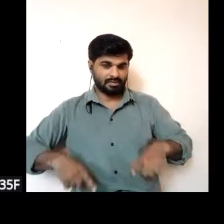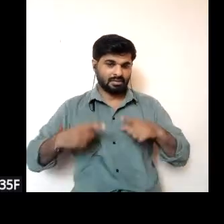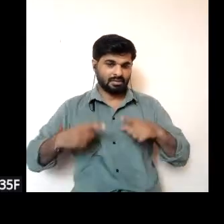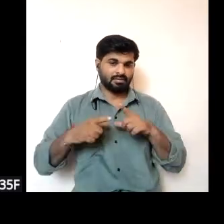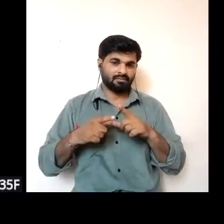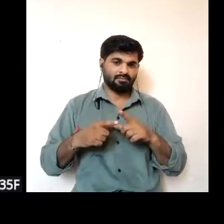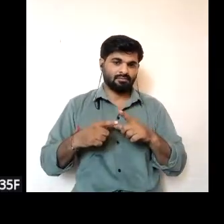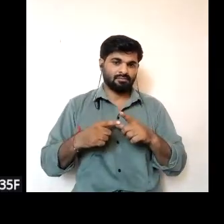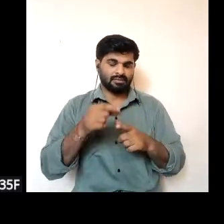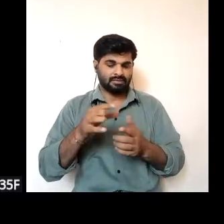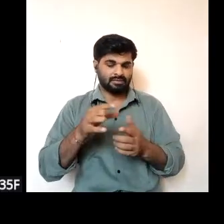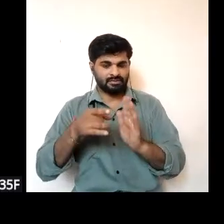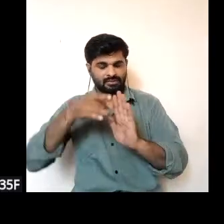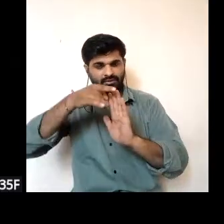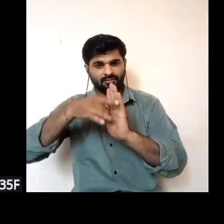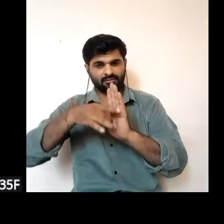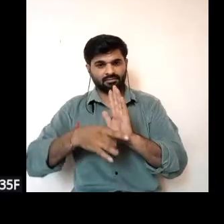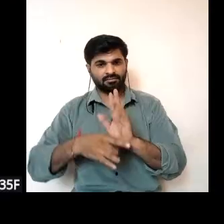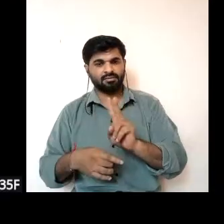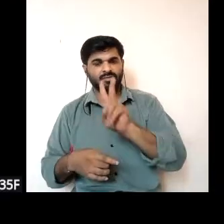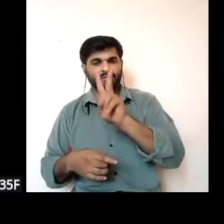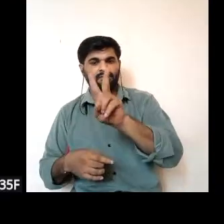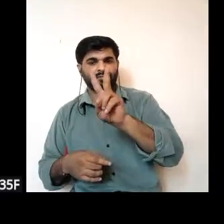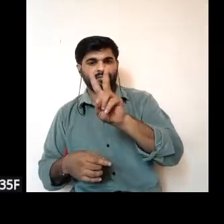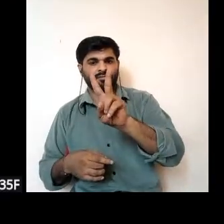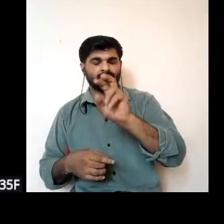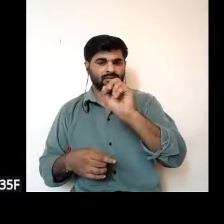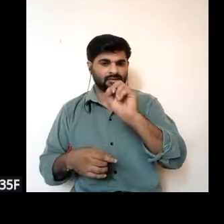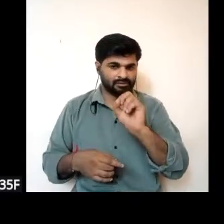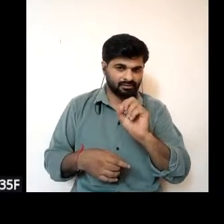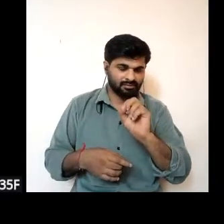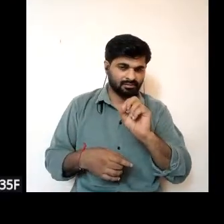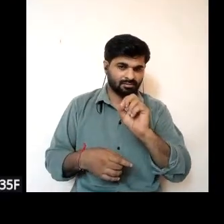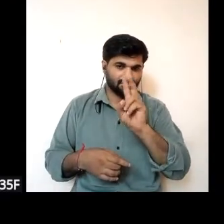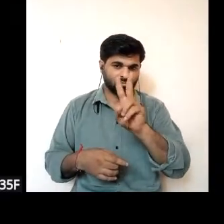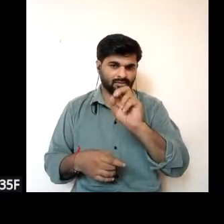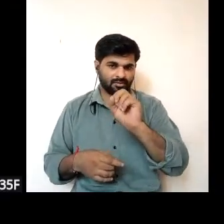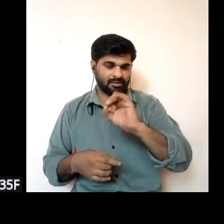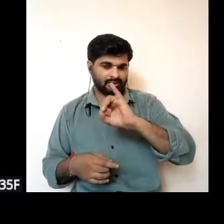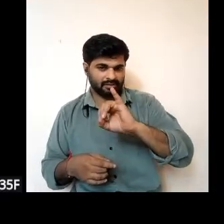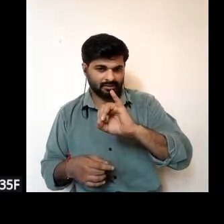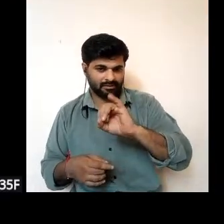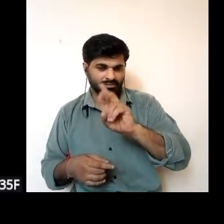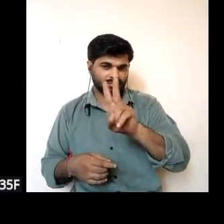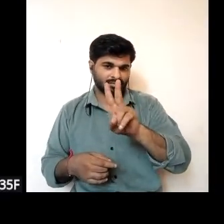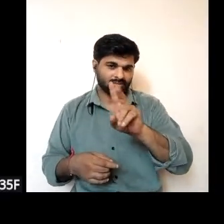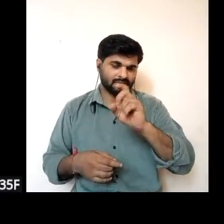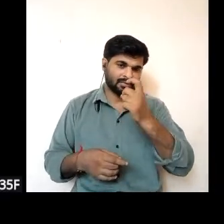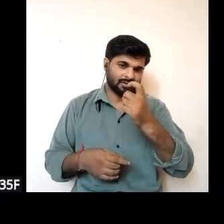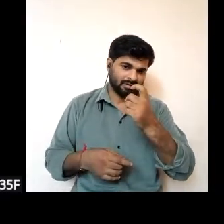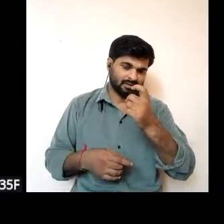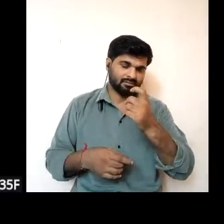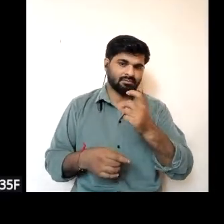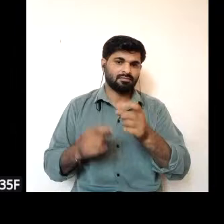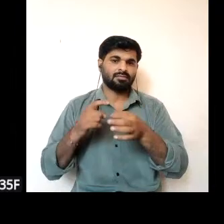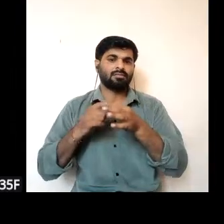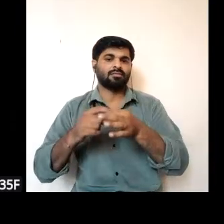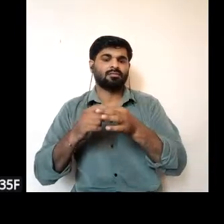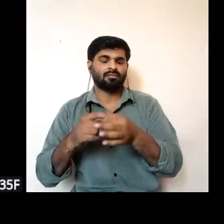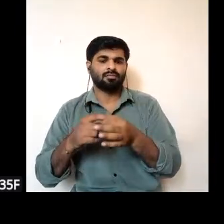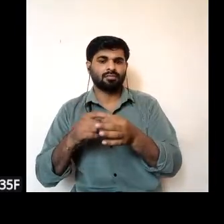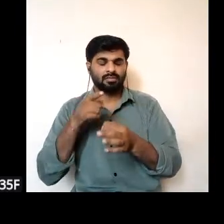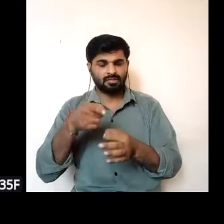has some 26, 28 questions, including, all aspects, from even counting